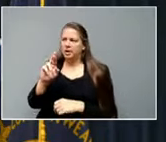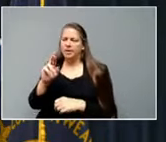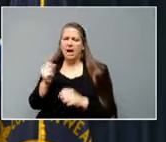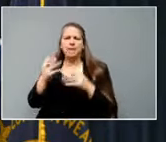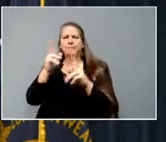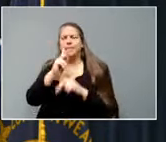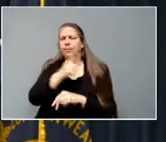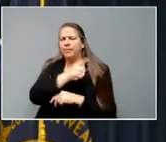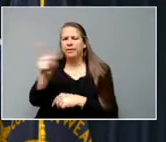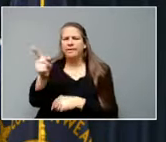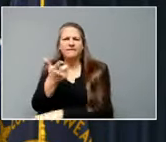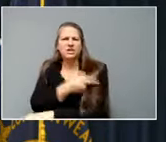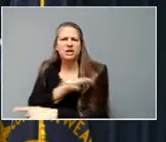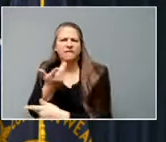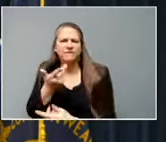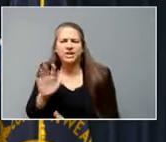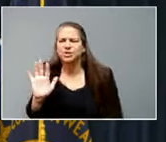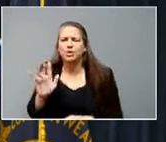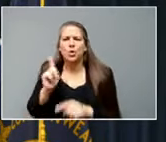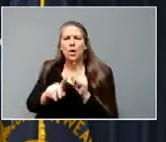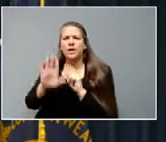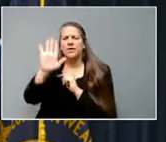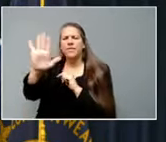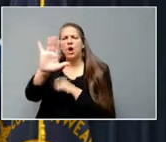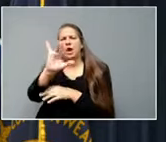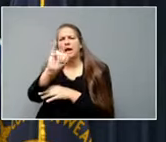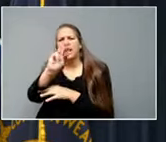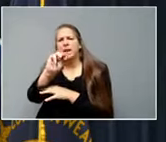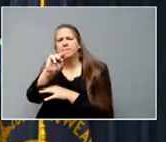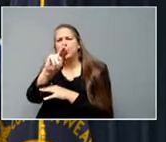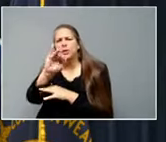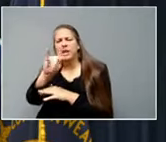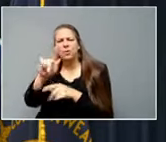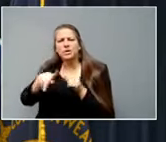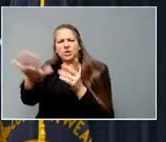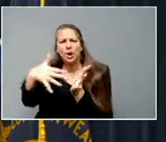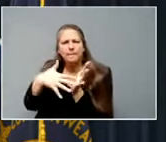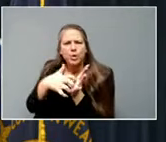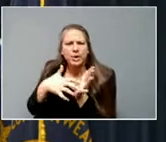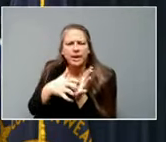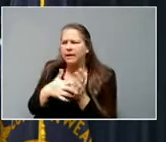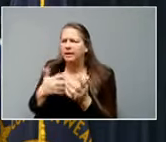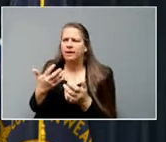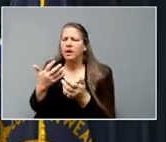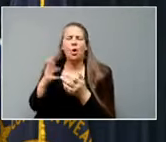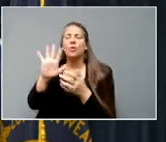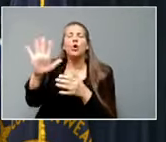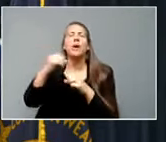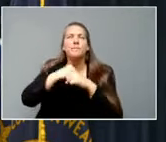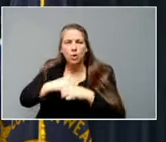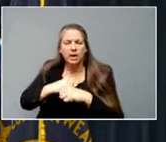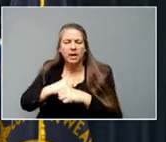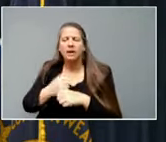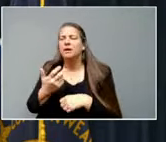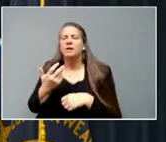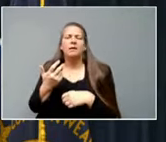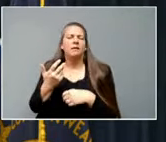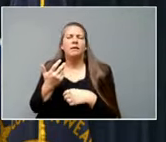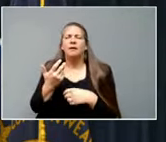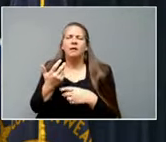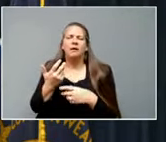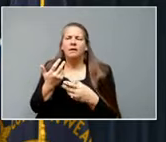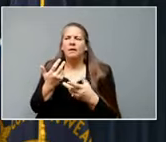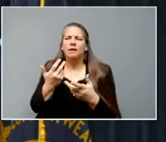vaccinated and what their level of immunity is or what it wanes to, along with are we out doing